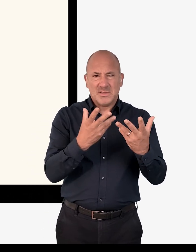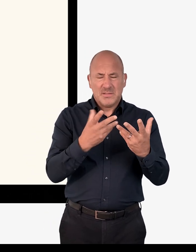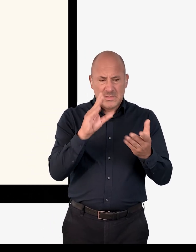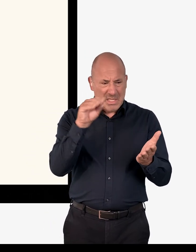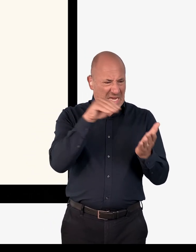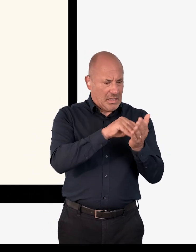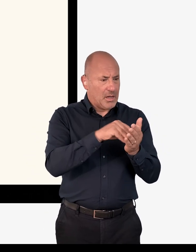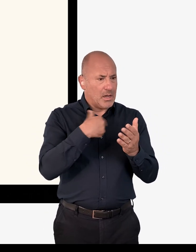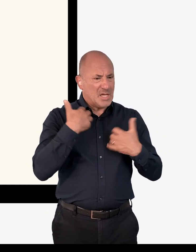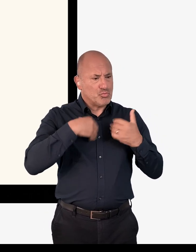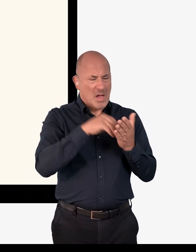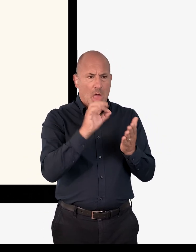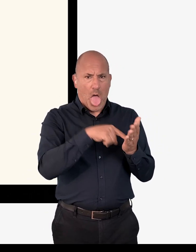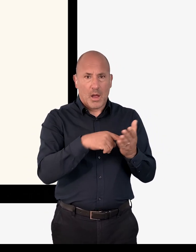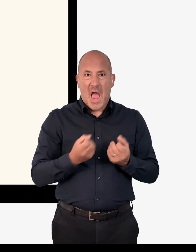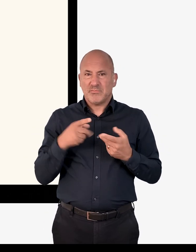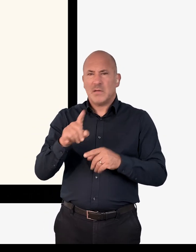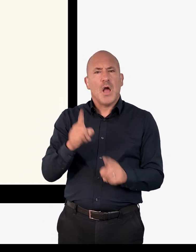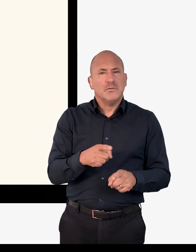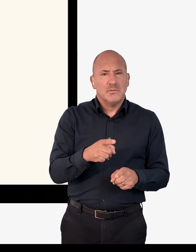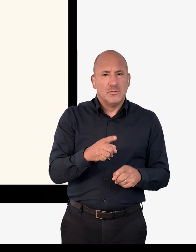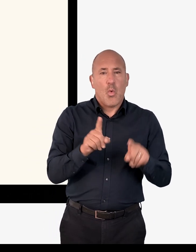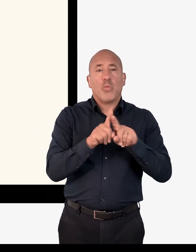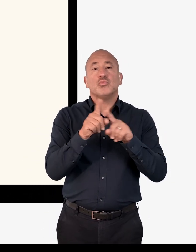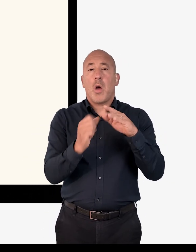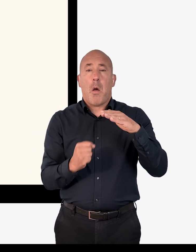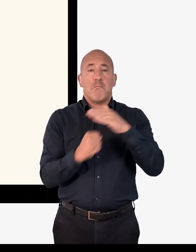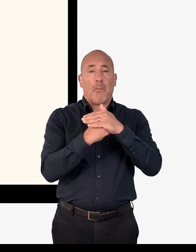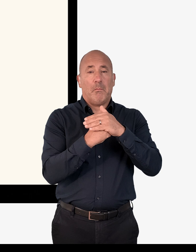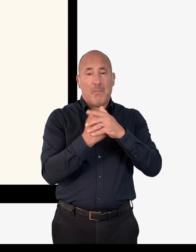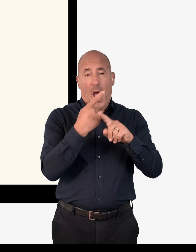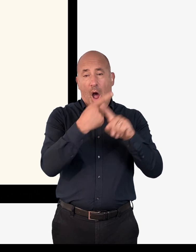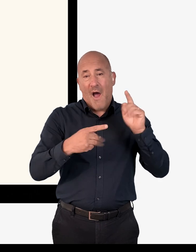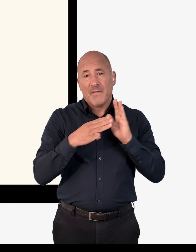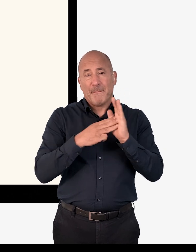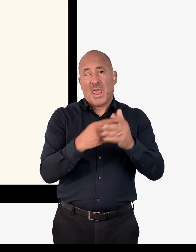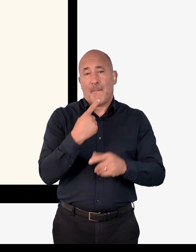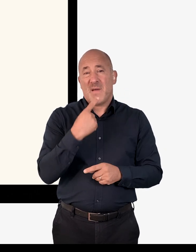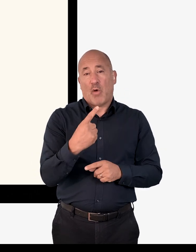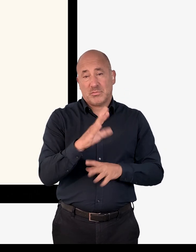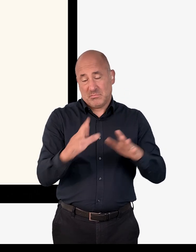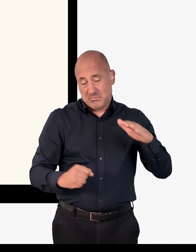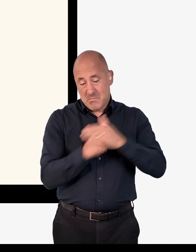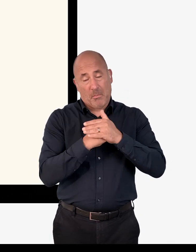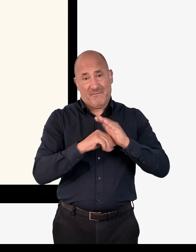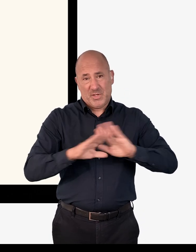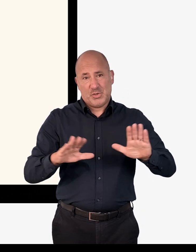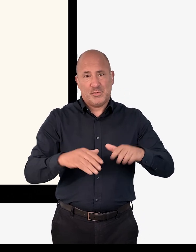expenditure that were not included in your expression of interest, and you cannot exceed the £500,000